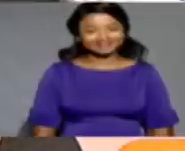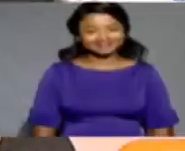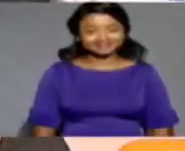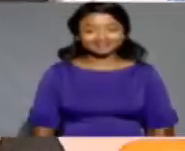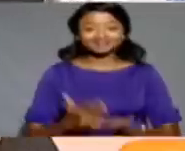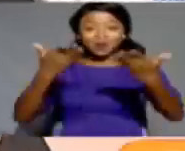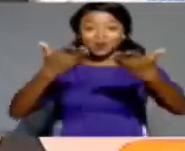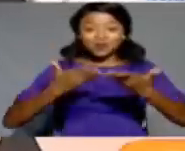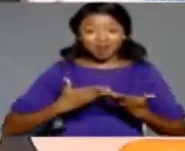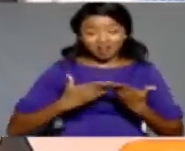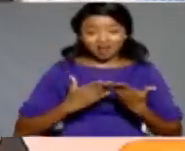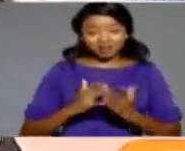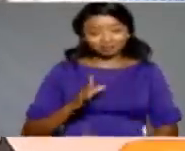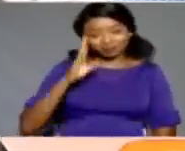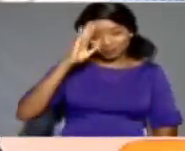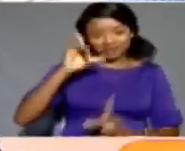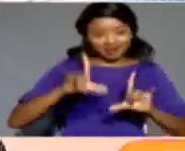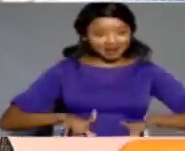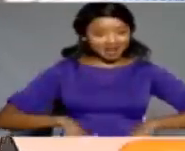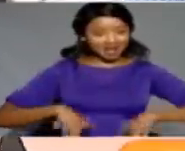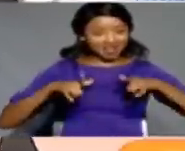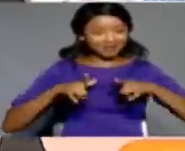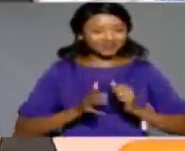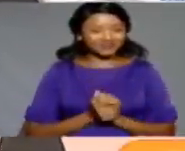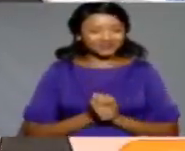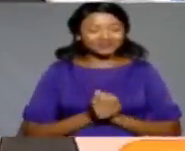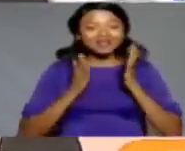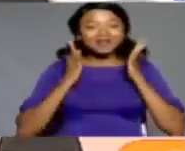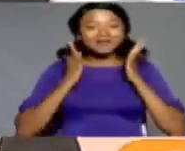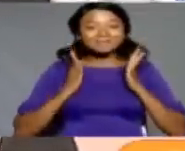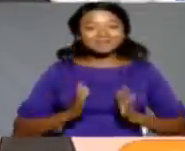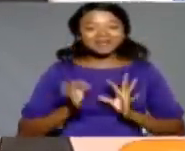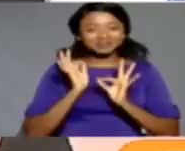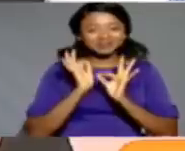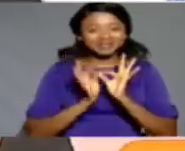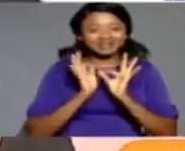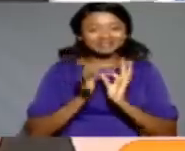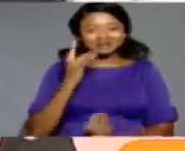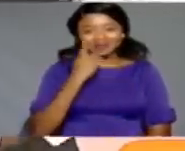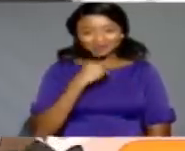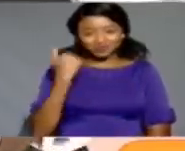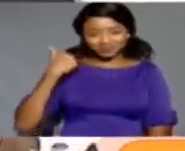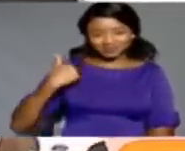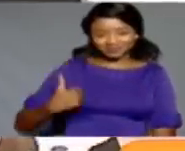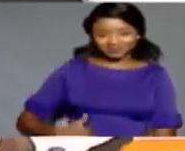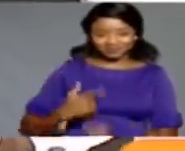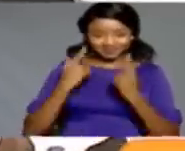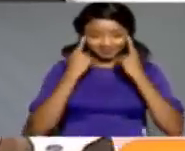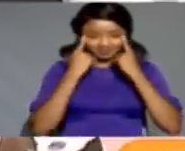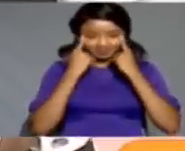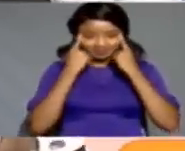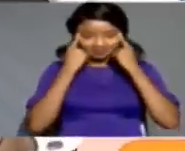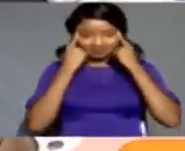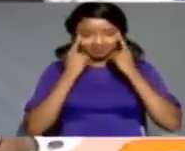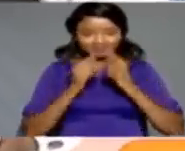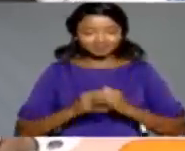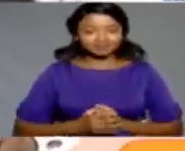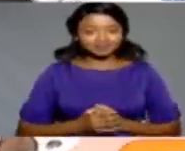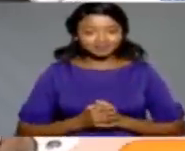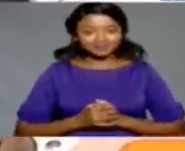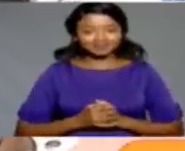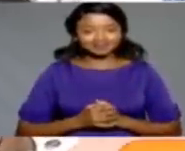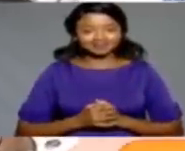And welcome to Sunday Live. Sign language interpreter tonight is Yula Nzale.